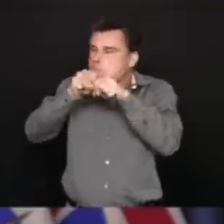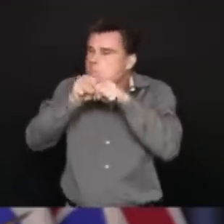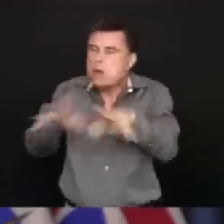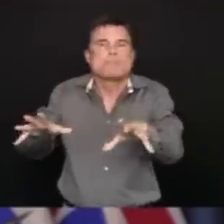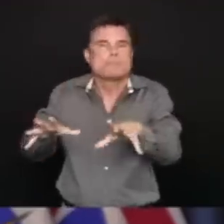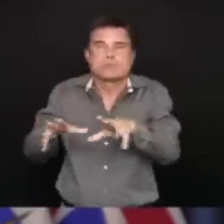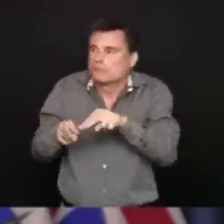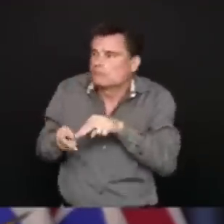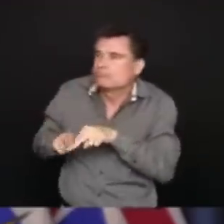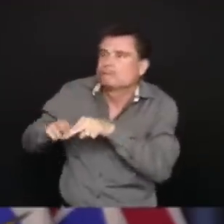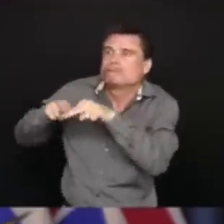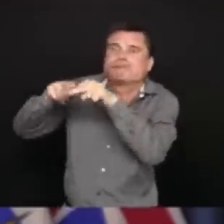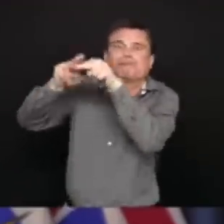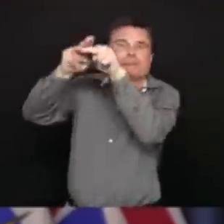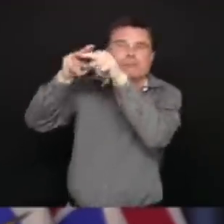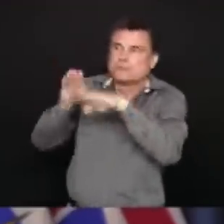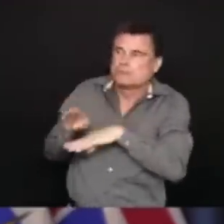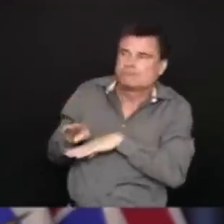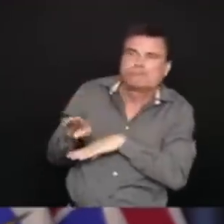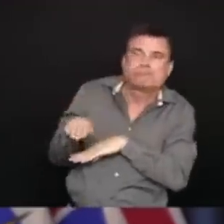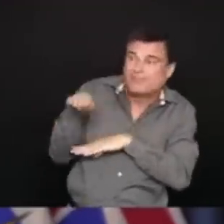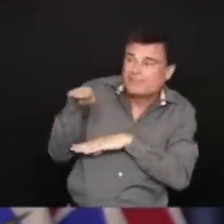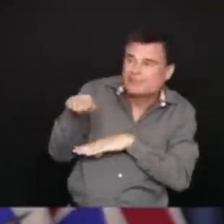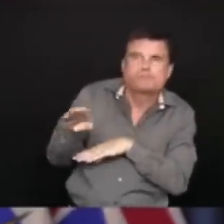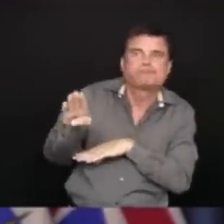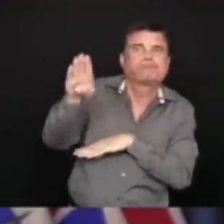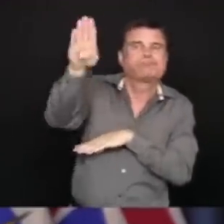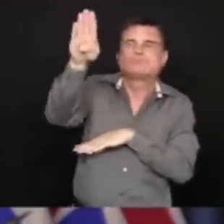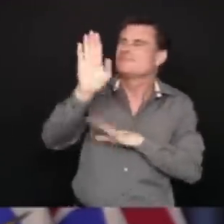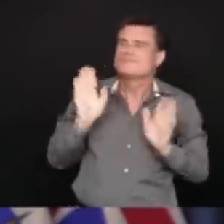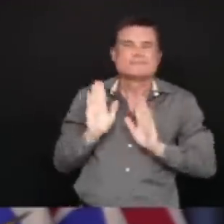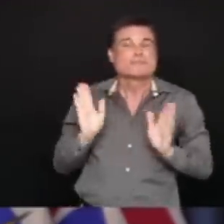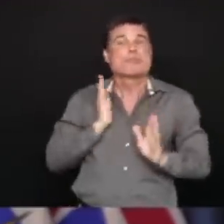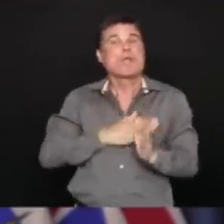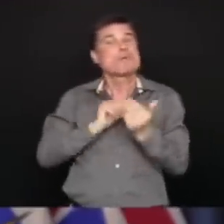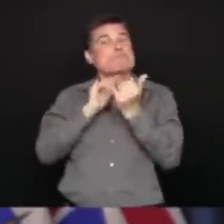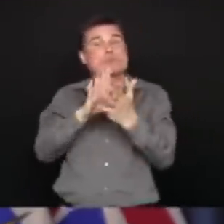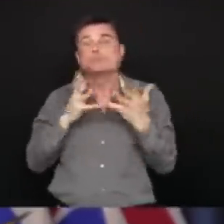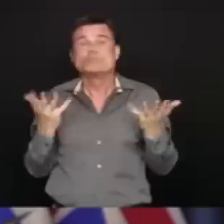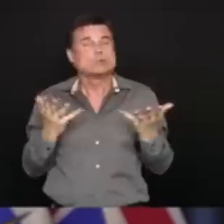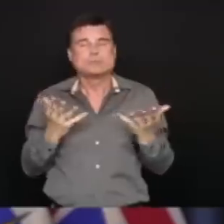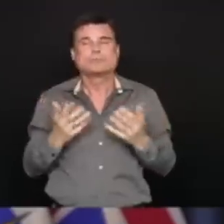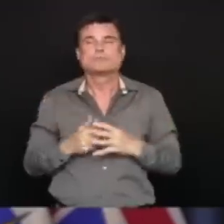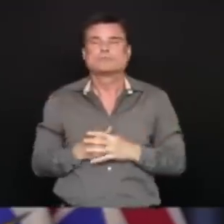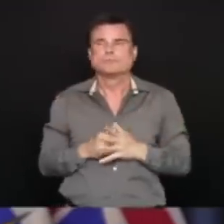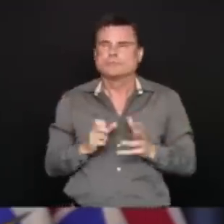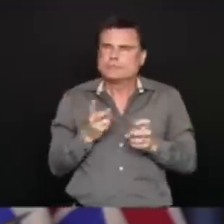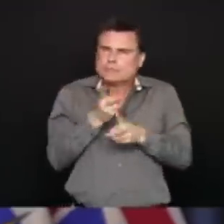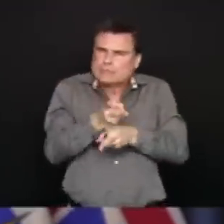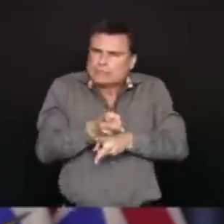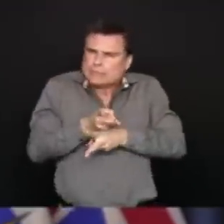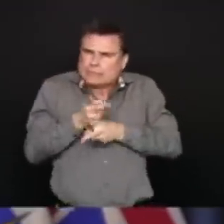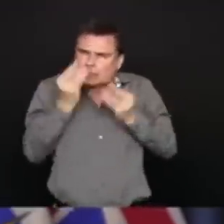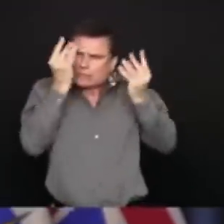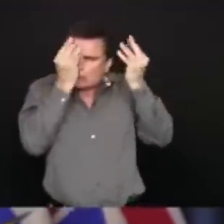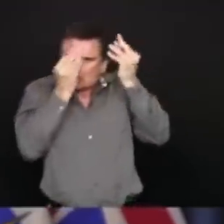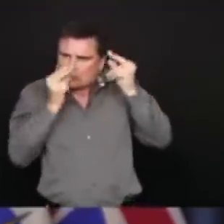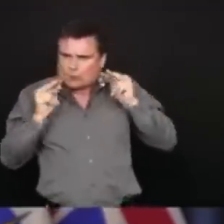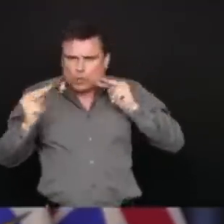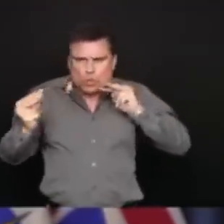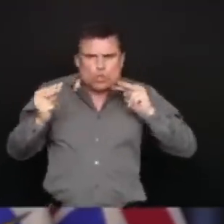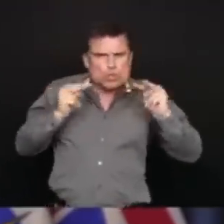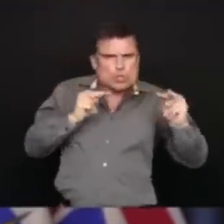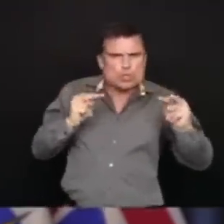if we continue to see sustained improvement in the next 2 weeks, and this is really critical, we look at the modeling and we show that we are